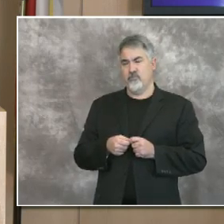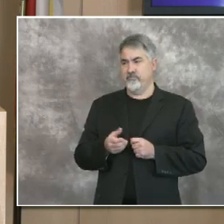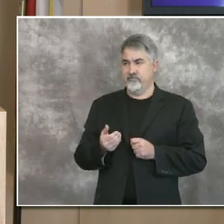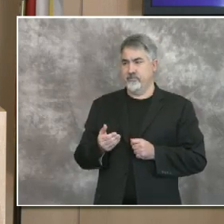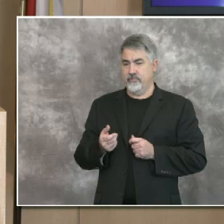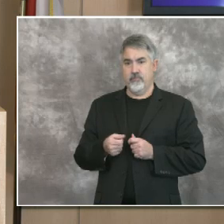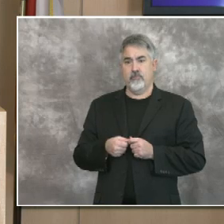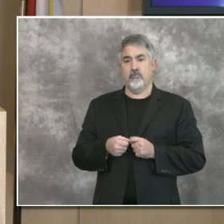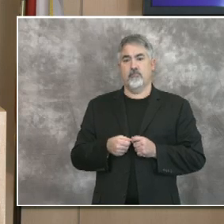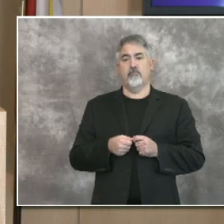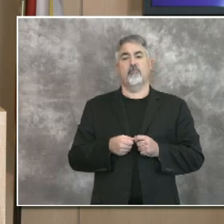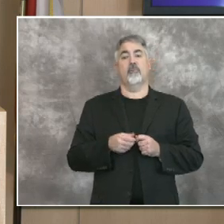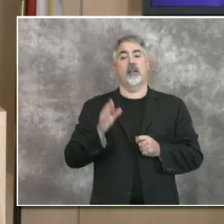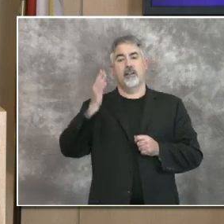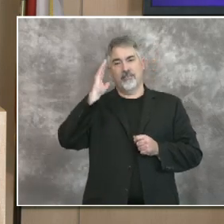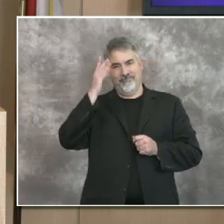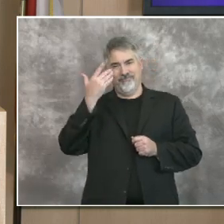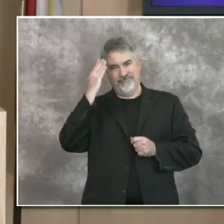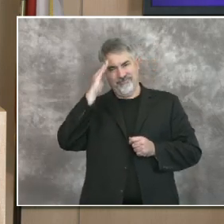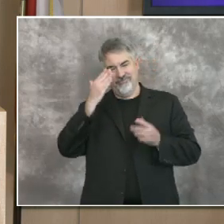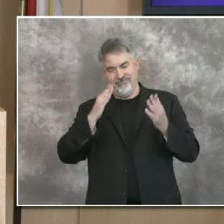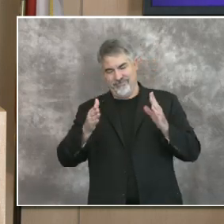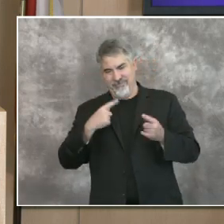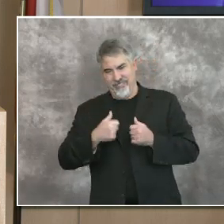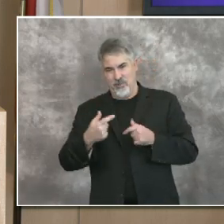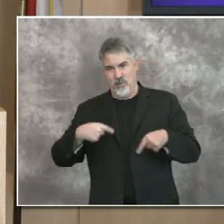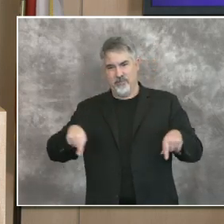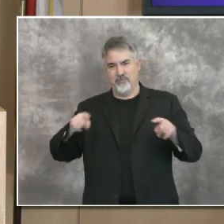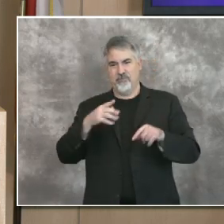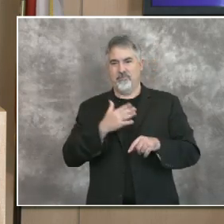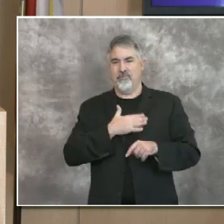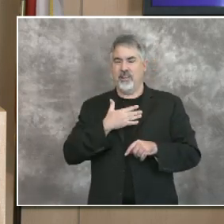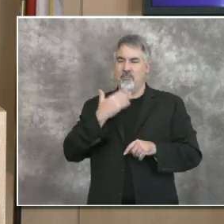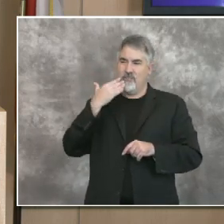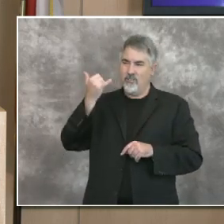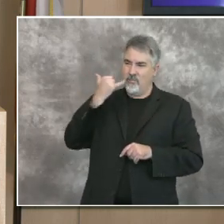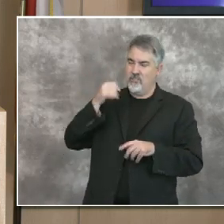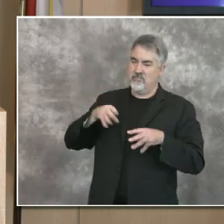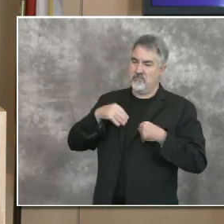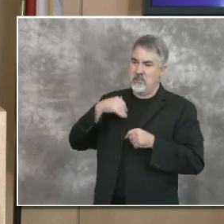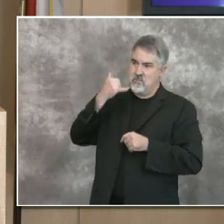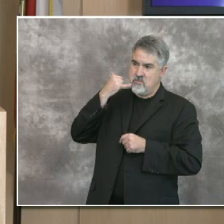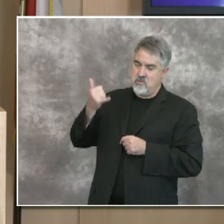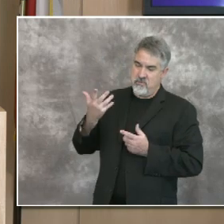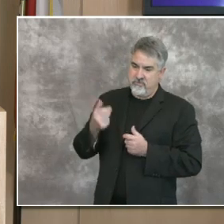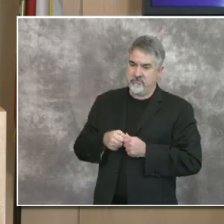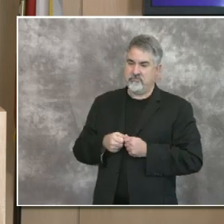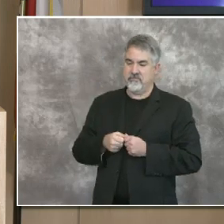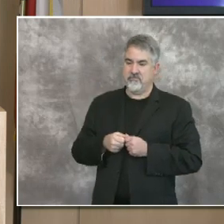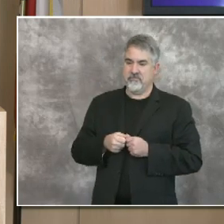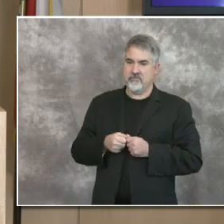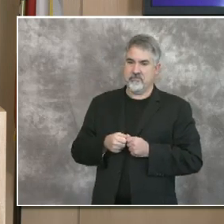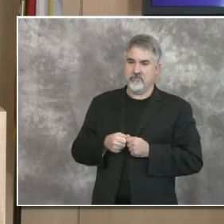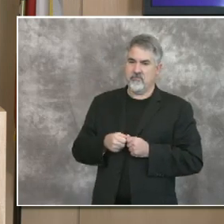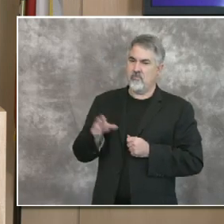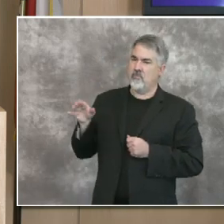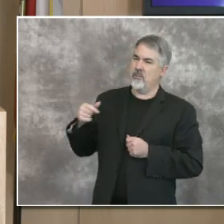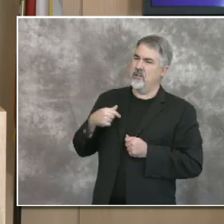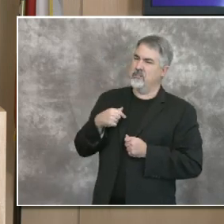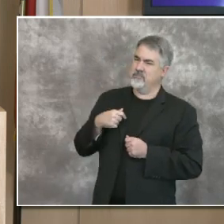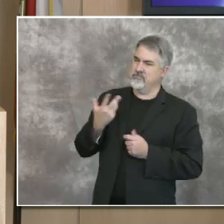Hi, everyone. Thanks for taking my call. So you guys have talked about the